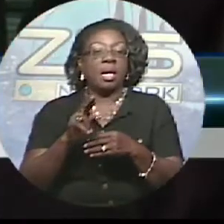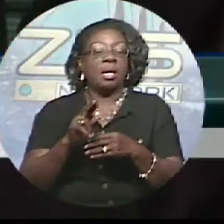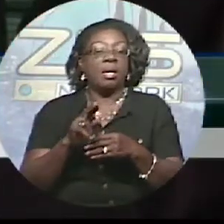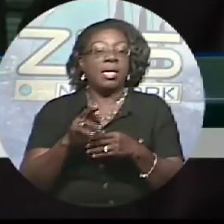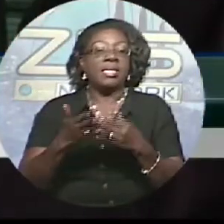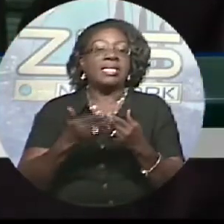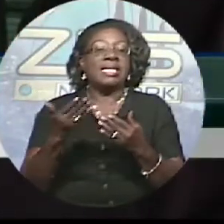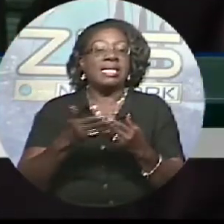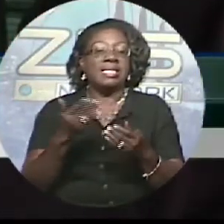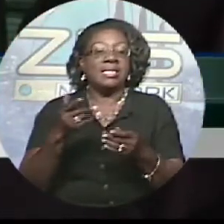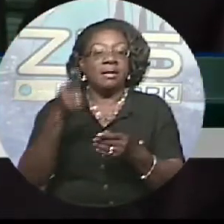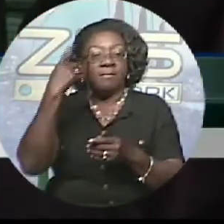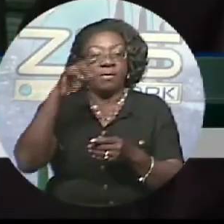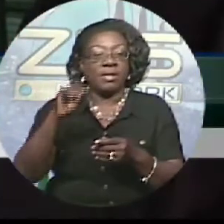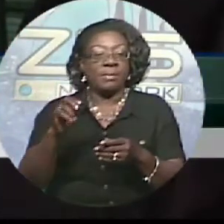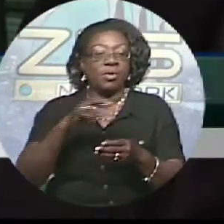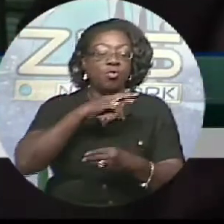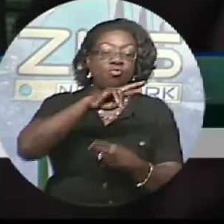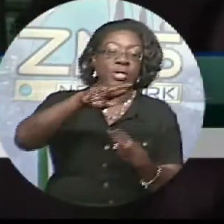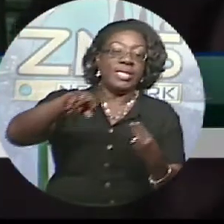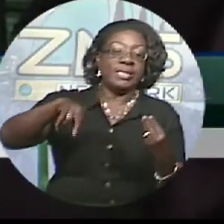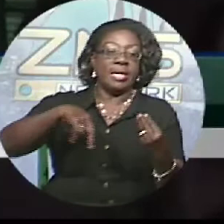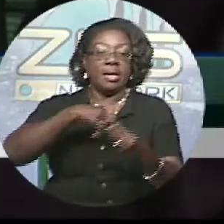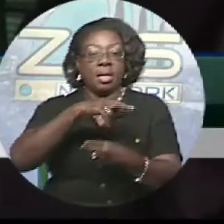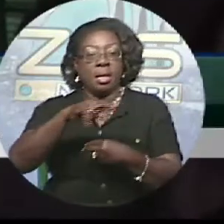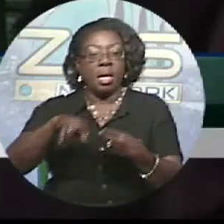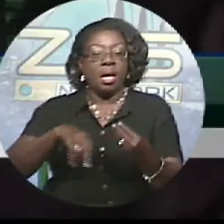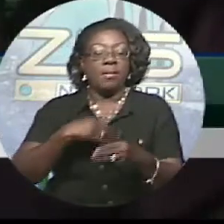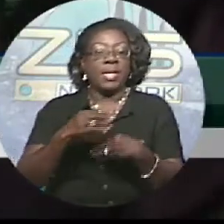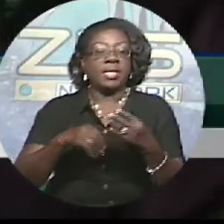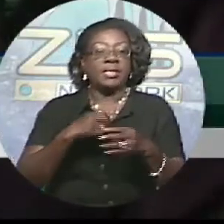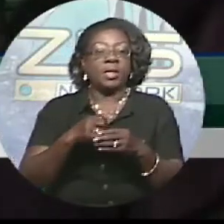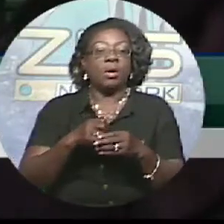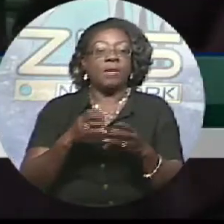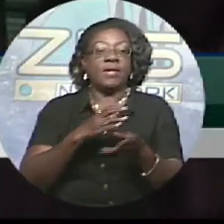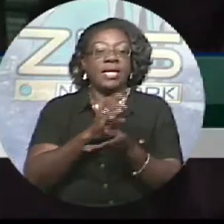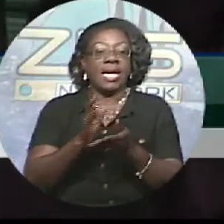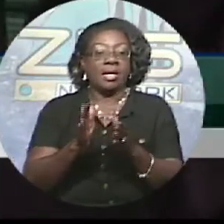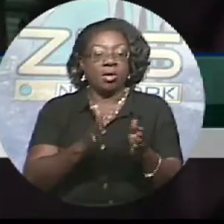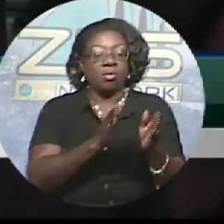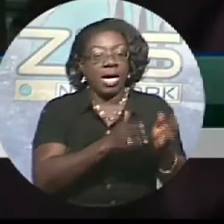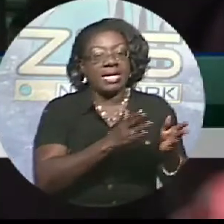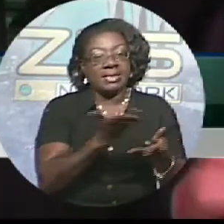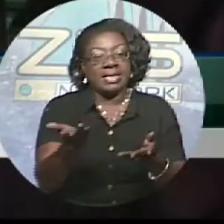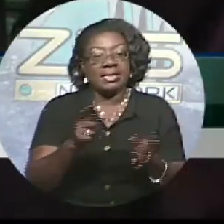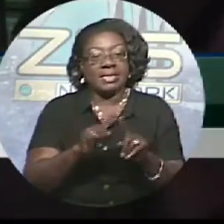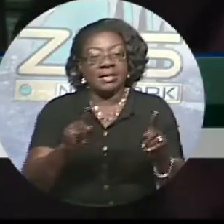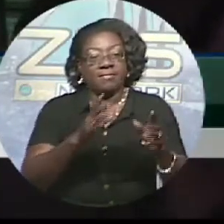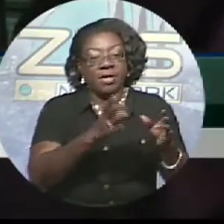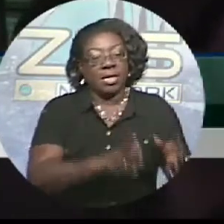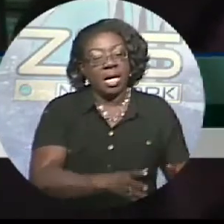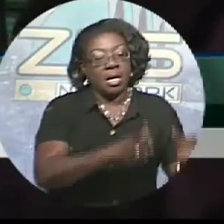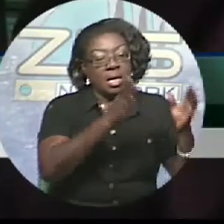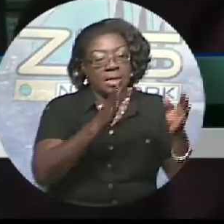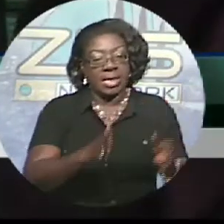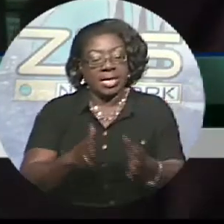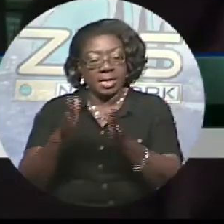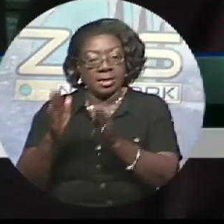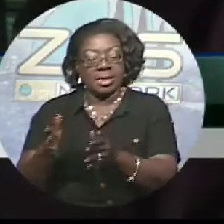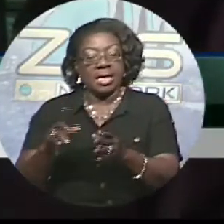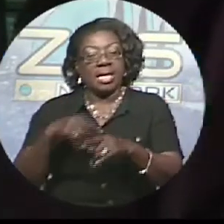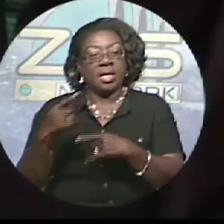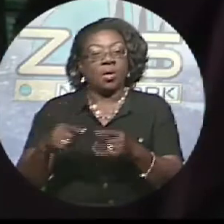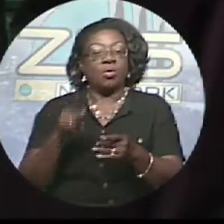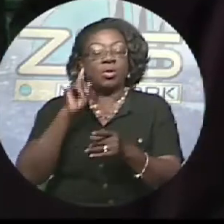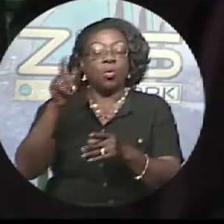them to recycle because they don't have to categorize things in different containers. It all goes in one container and then it goes to the